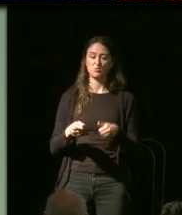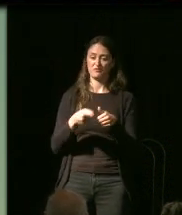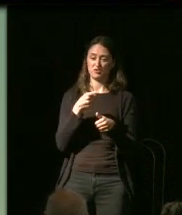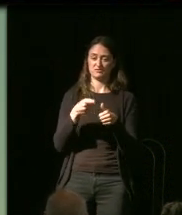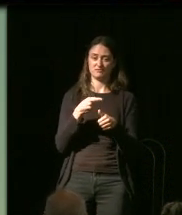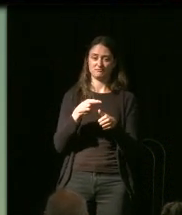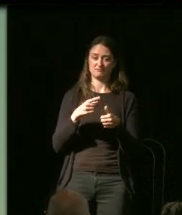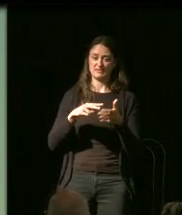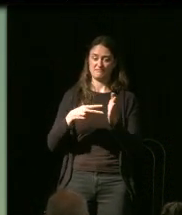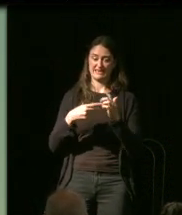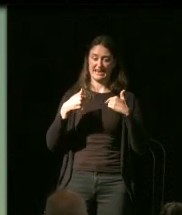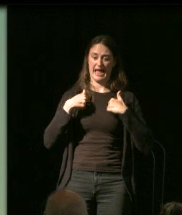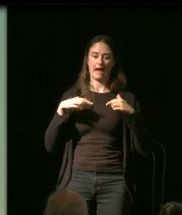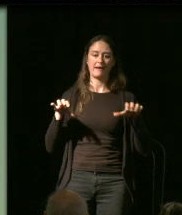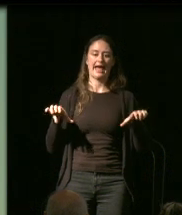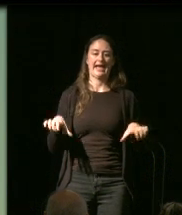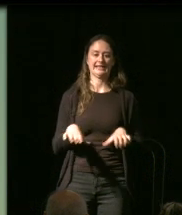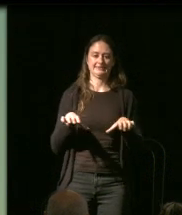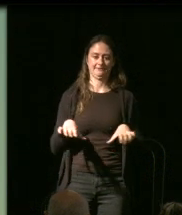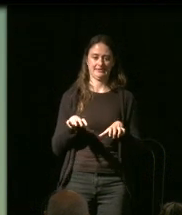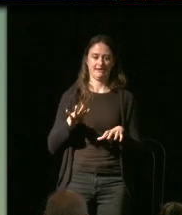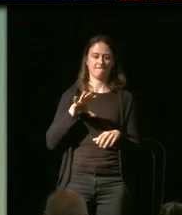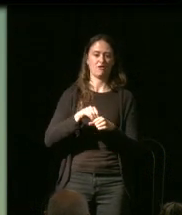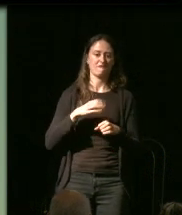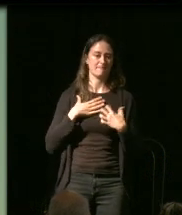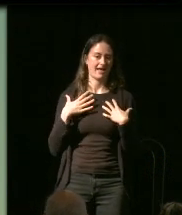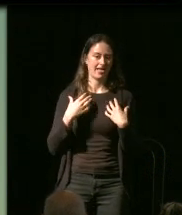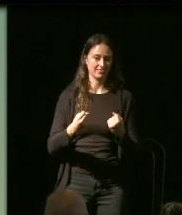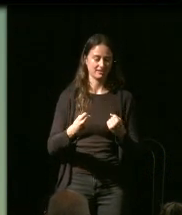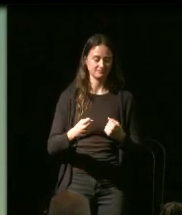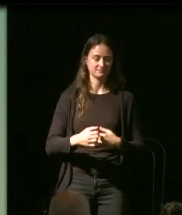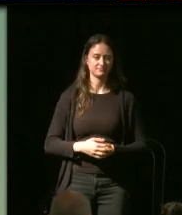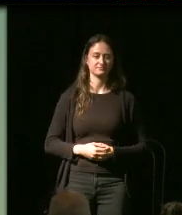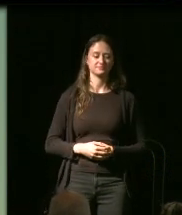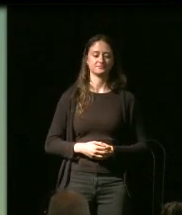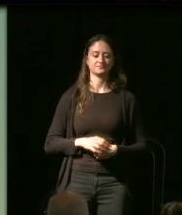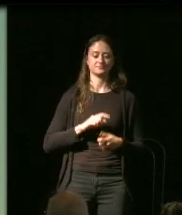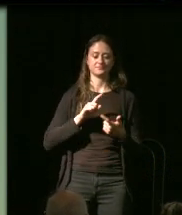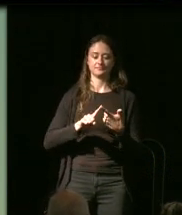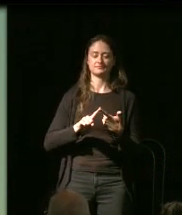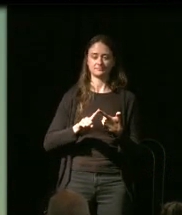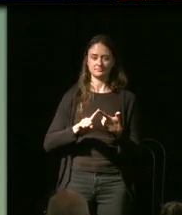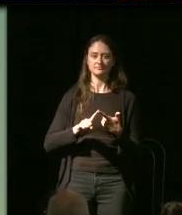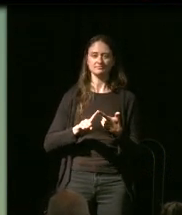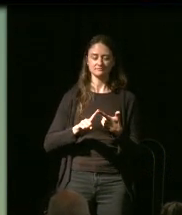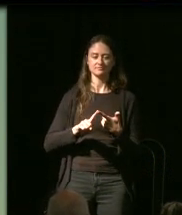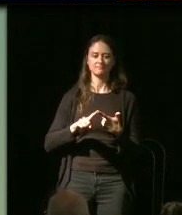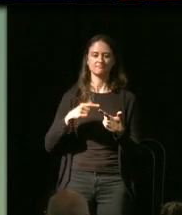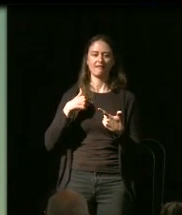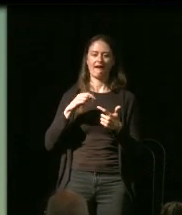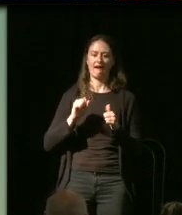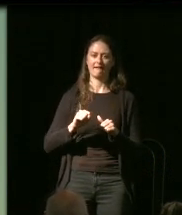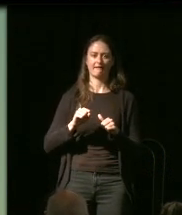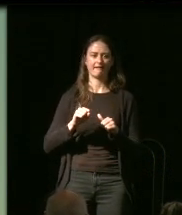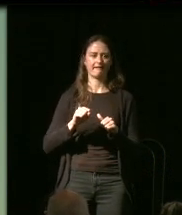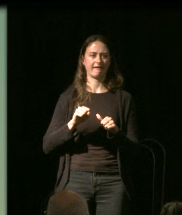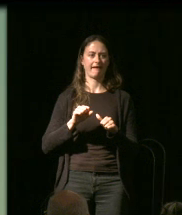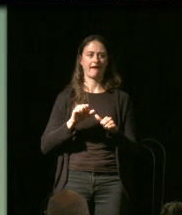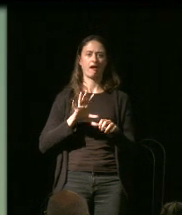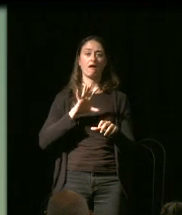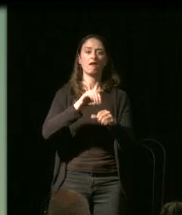health. Second, you get to contribute to discovering ways to help yourself and